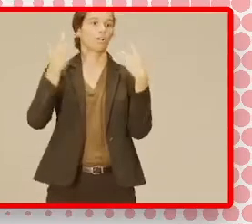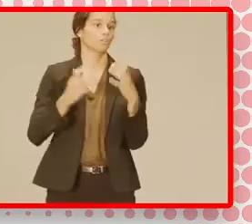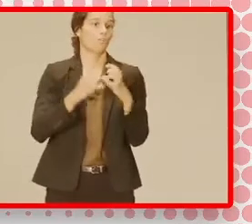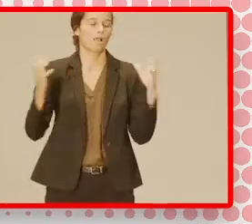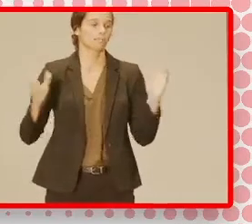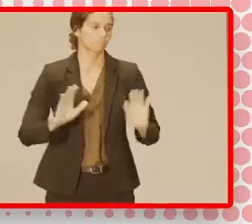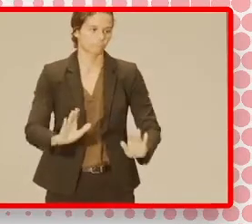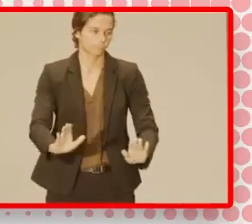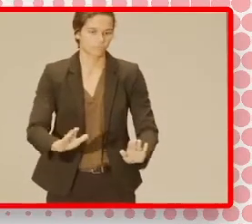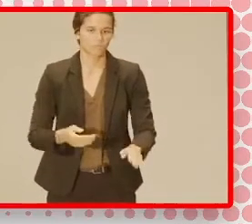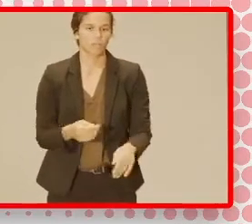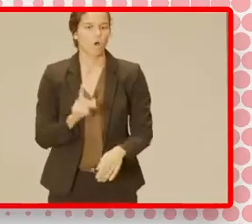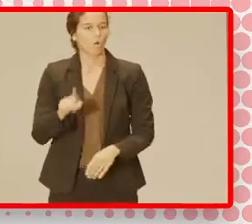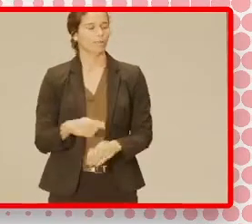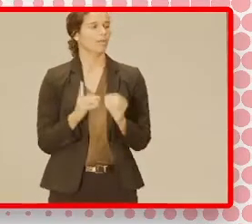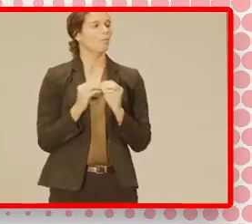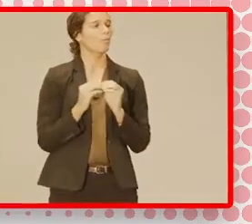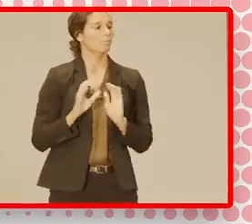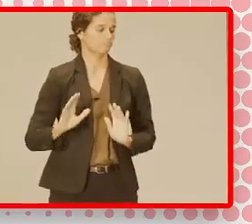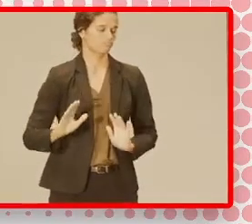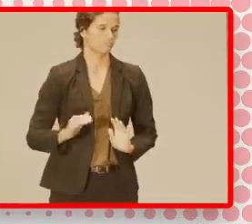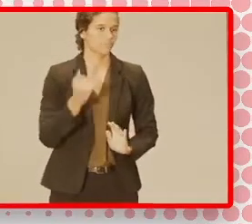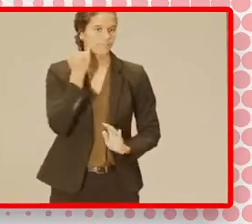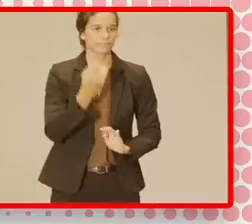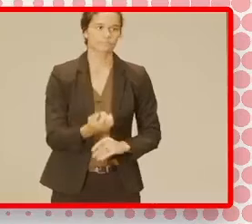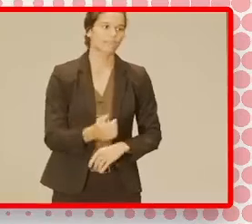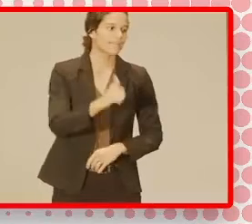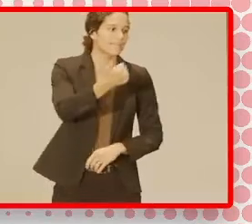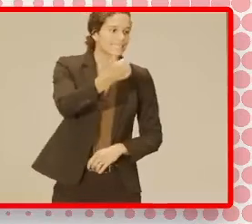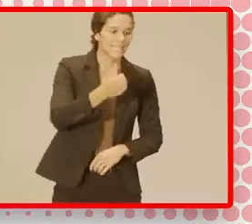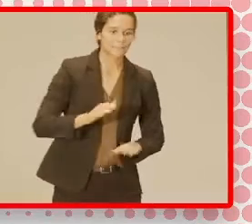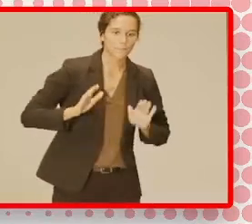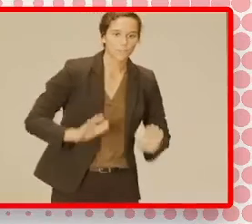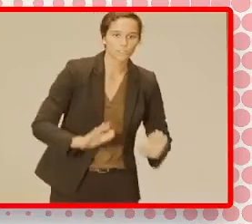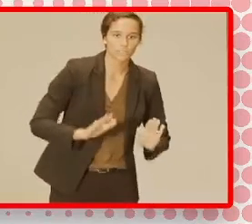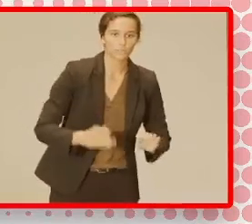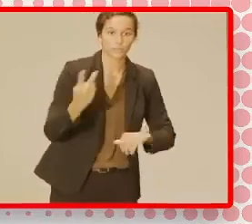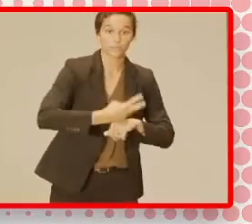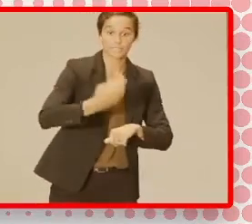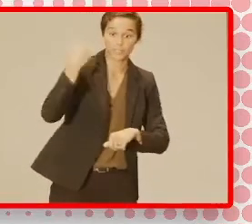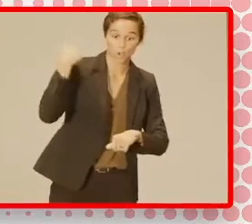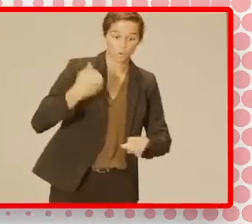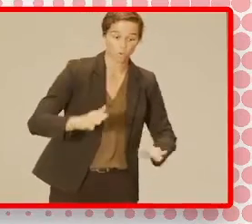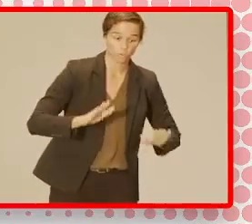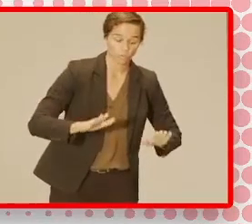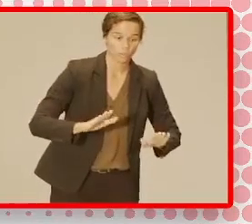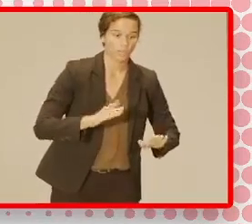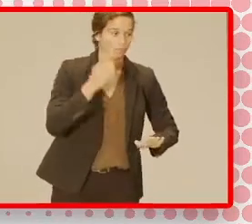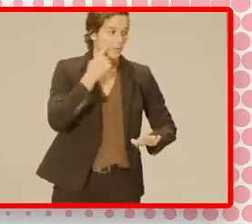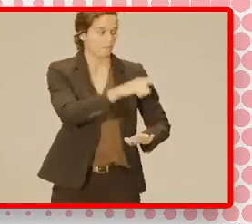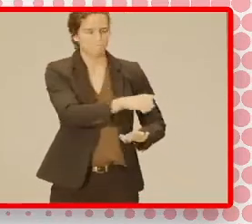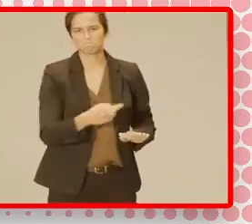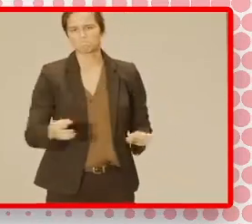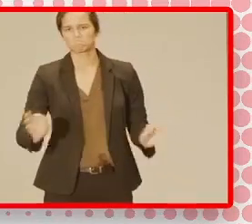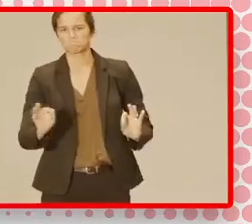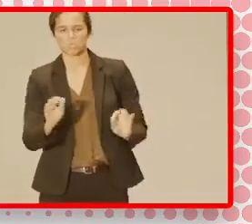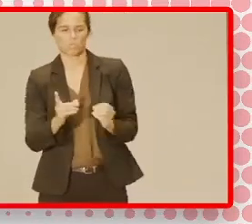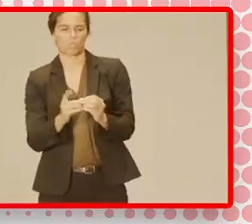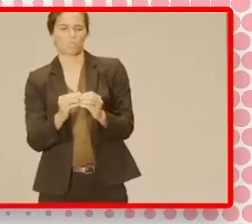So if he did 10 of something 2 days ago, in his mind, doing 11 is no big deal because it's just one